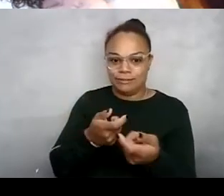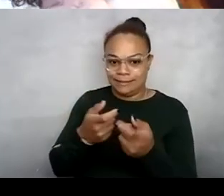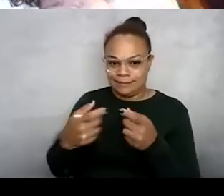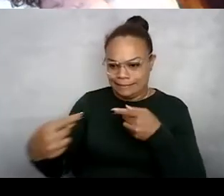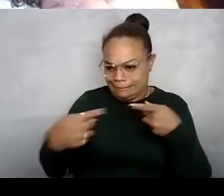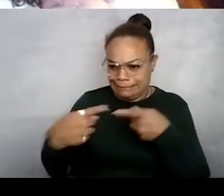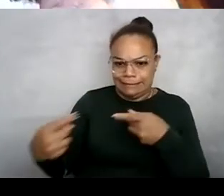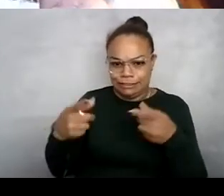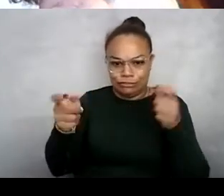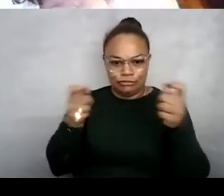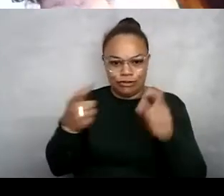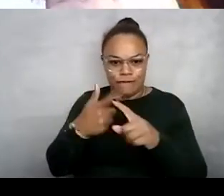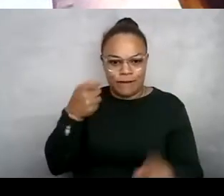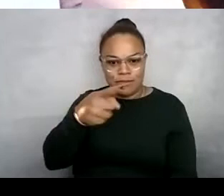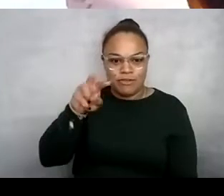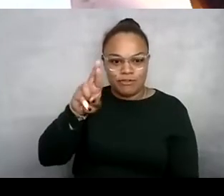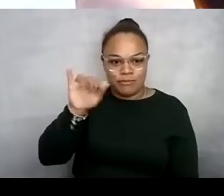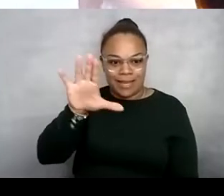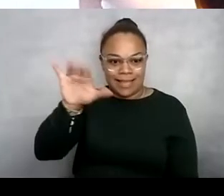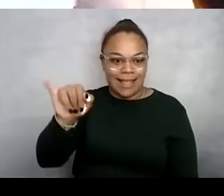bring Chris into this. That's where